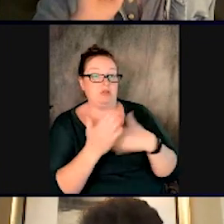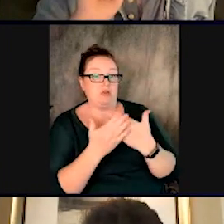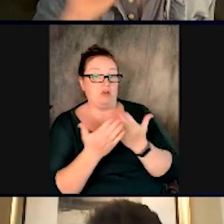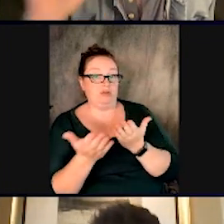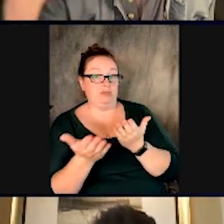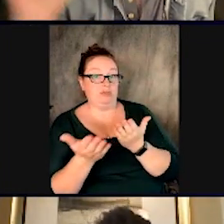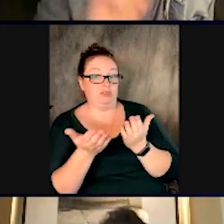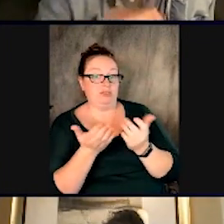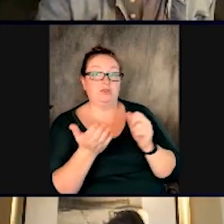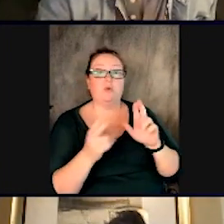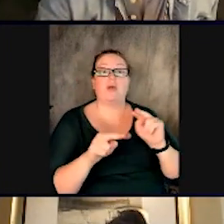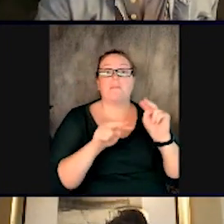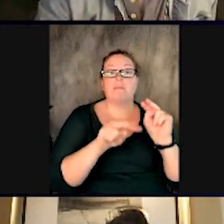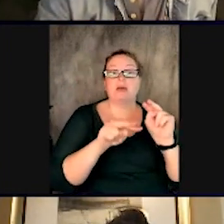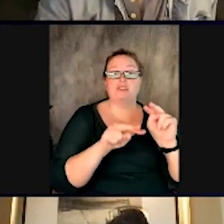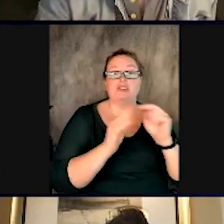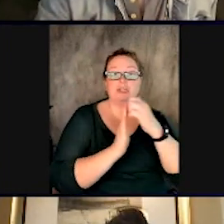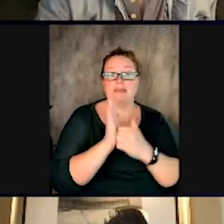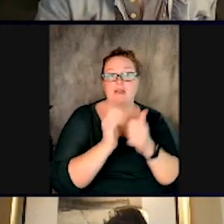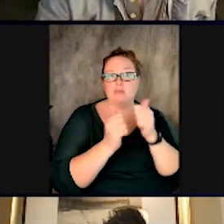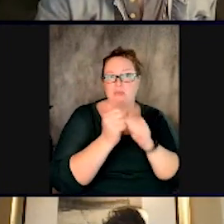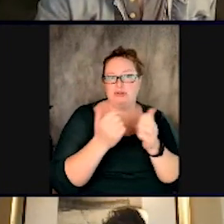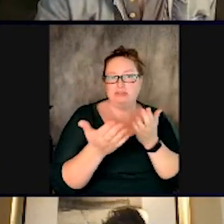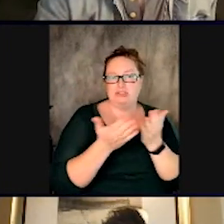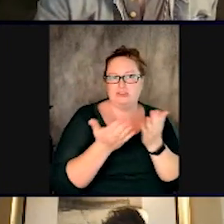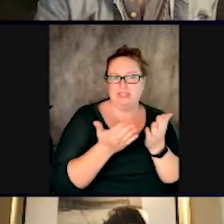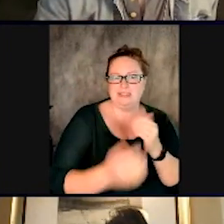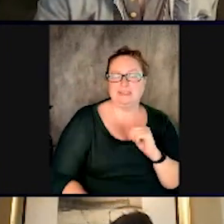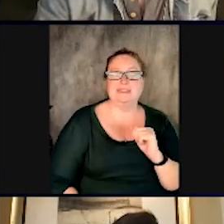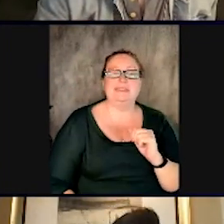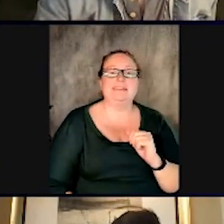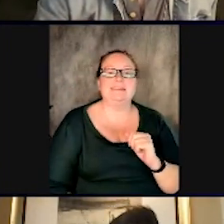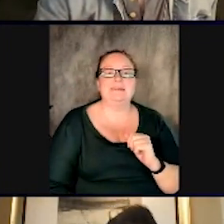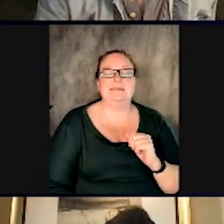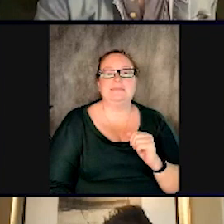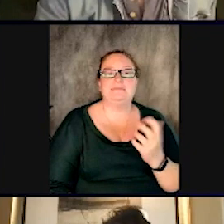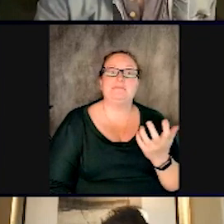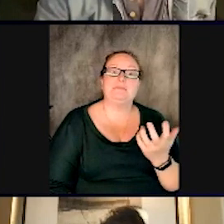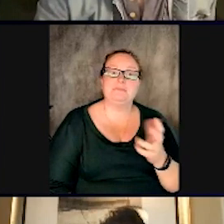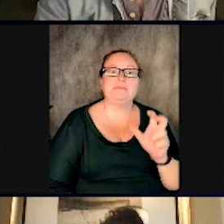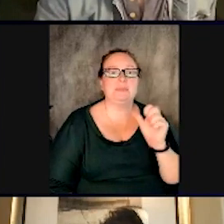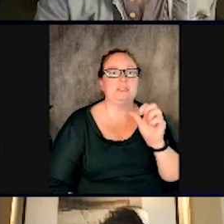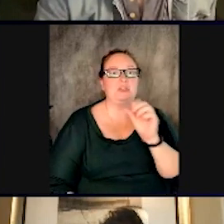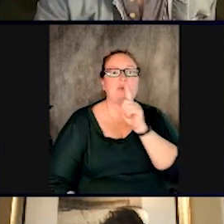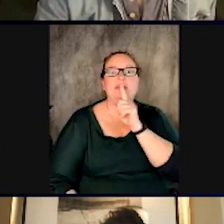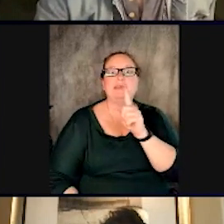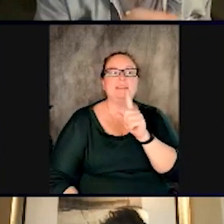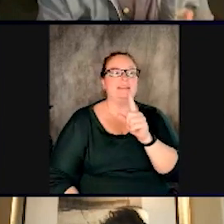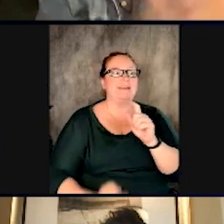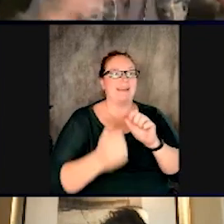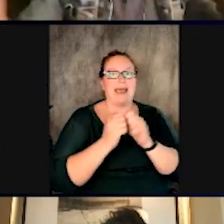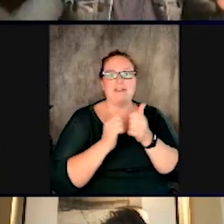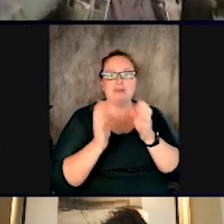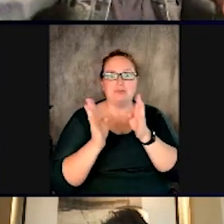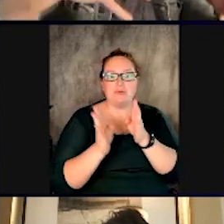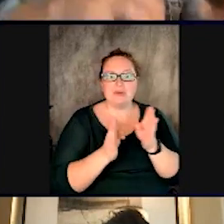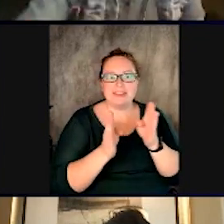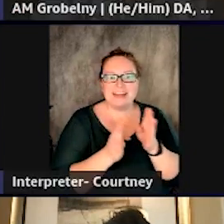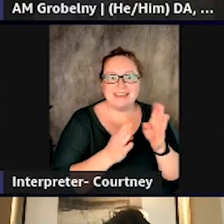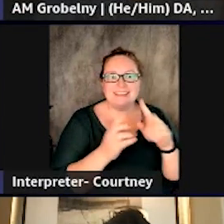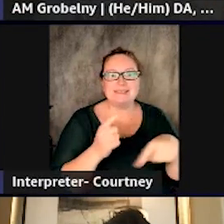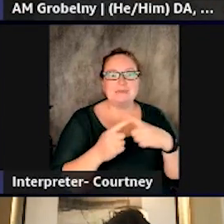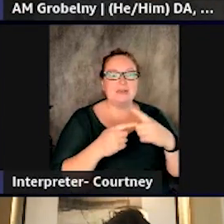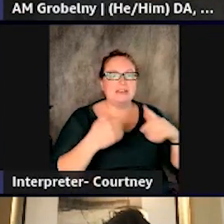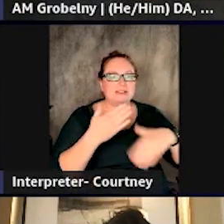monitoring account per service? So even like getting down to how do you organize once you have it all